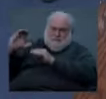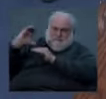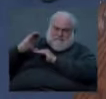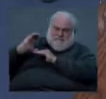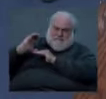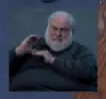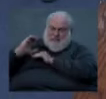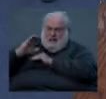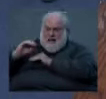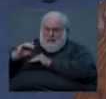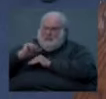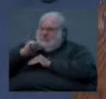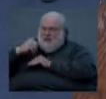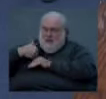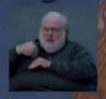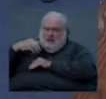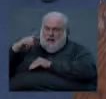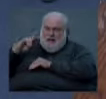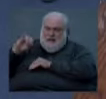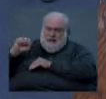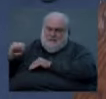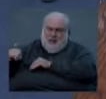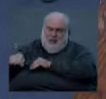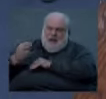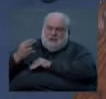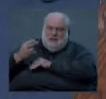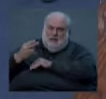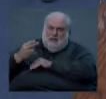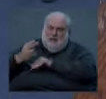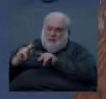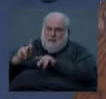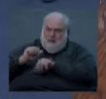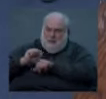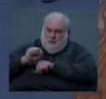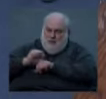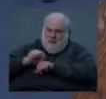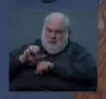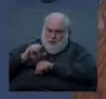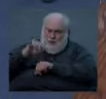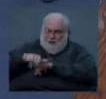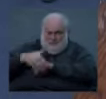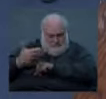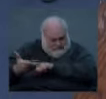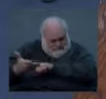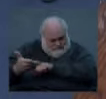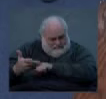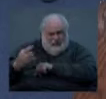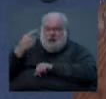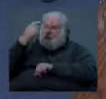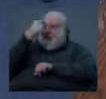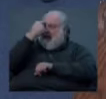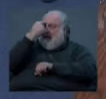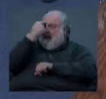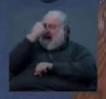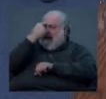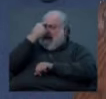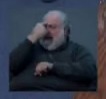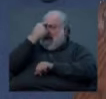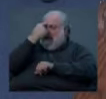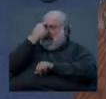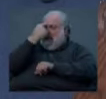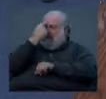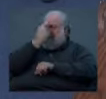this, and we don't really have dispatchers, and we don't have police employees doing this. I'm thinking that this may need